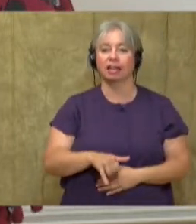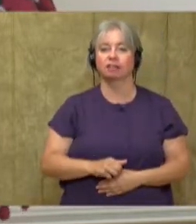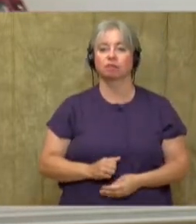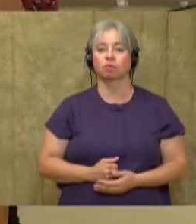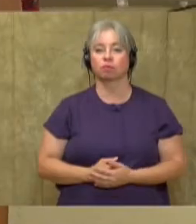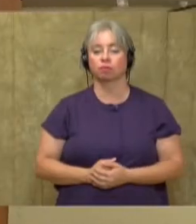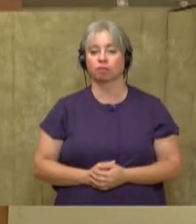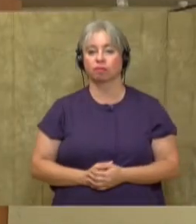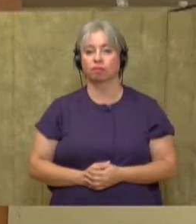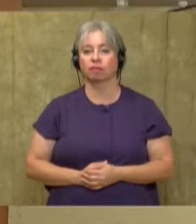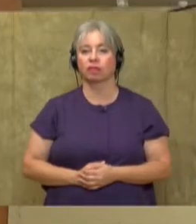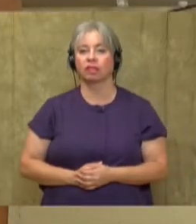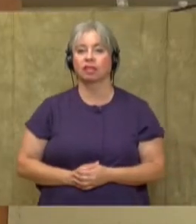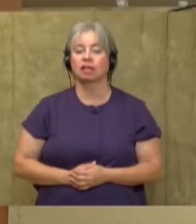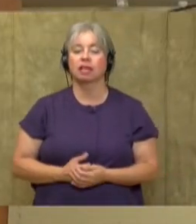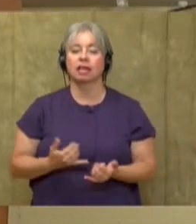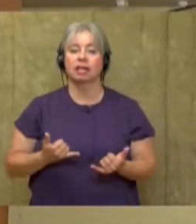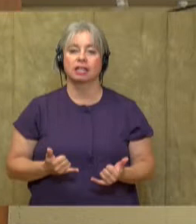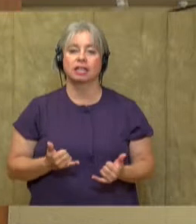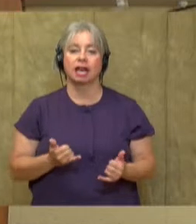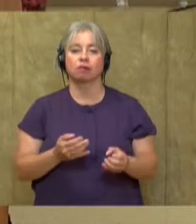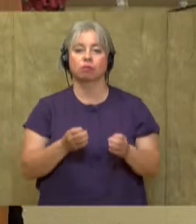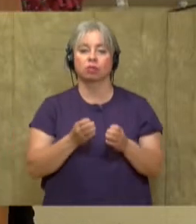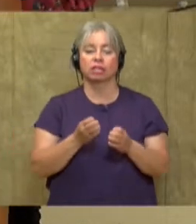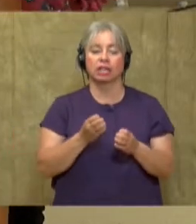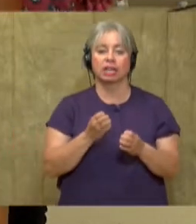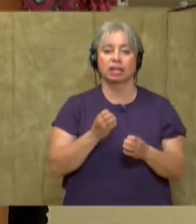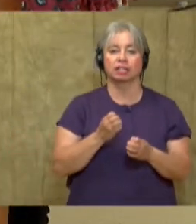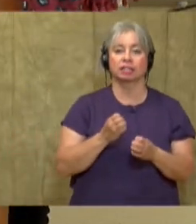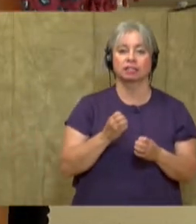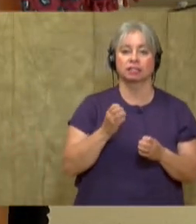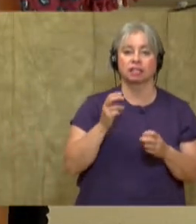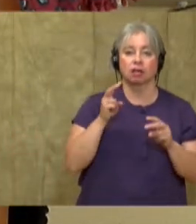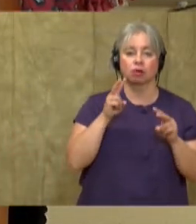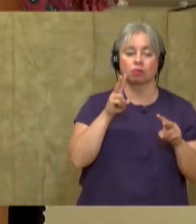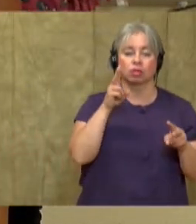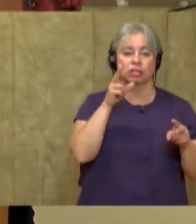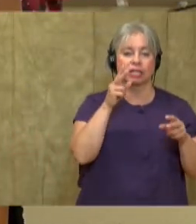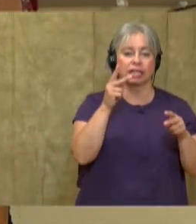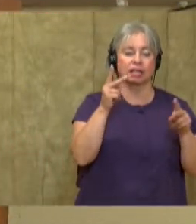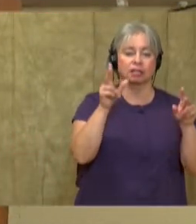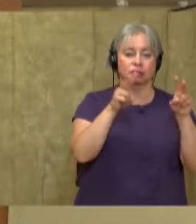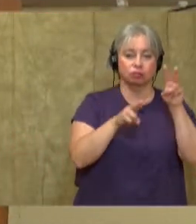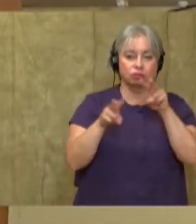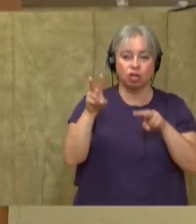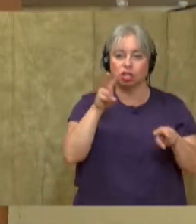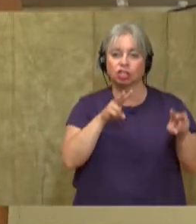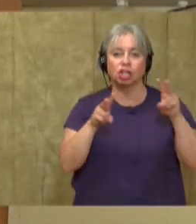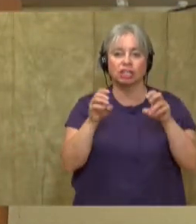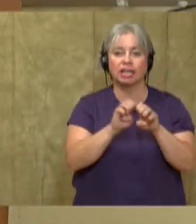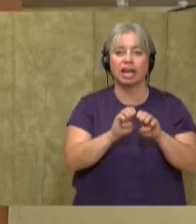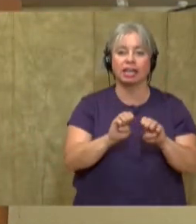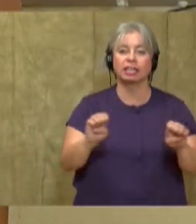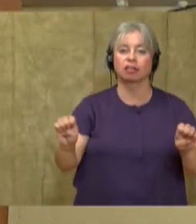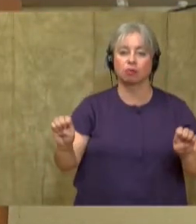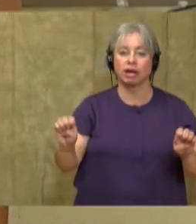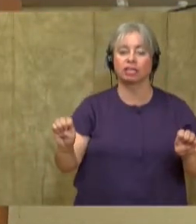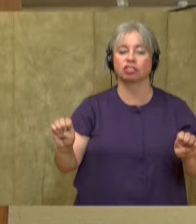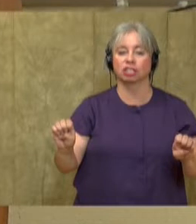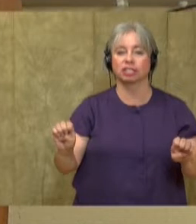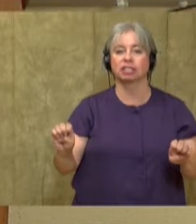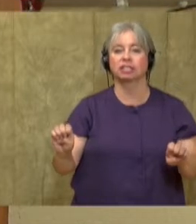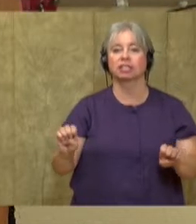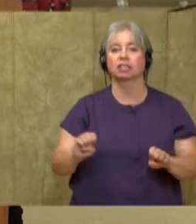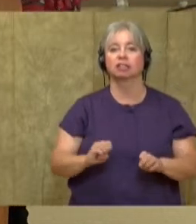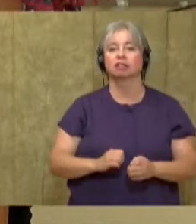So we're going to look at some equations just to identify the slope, and in a minute we're going to actually pull out the slope on a